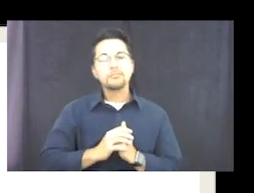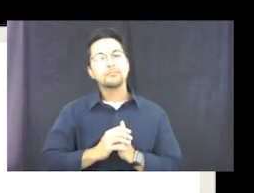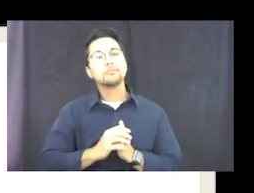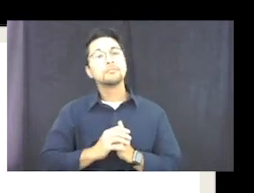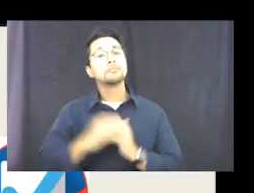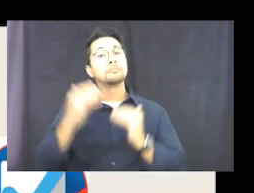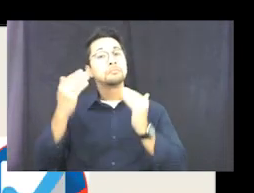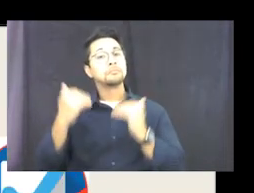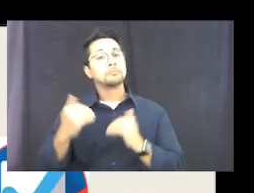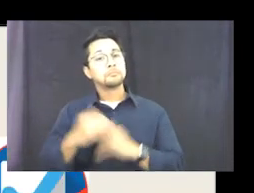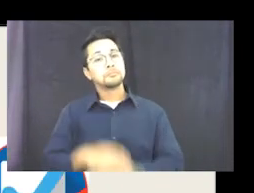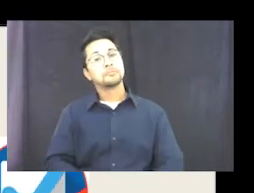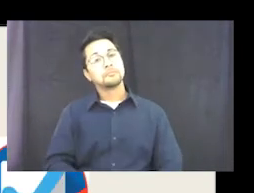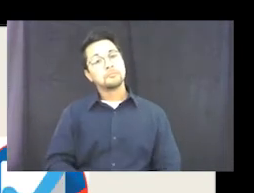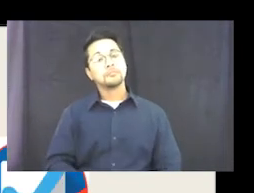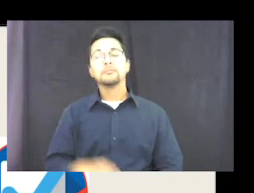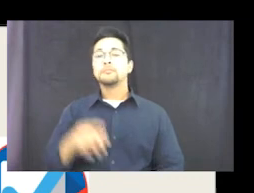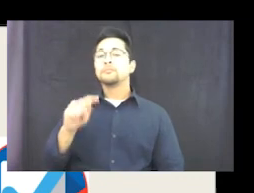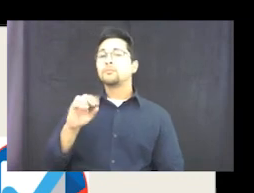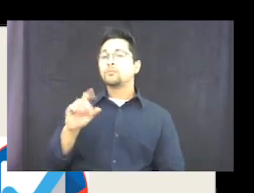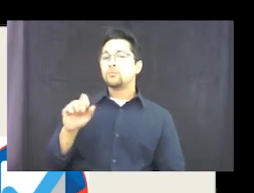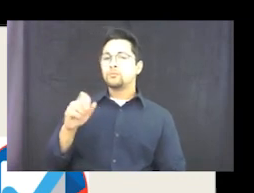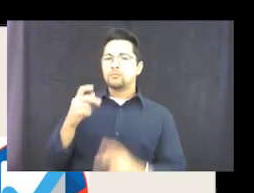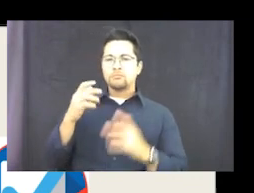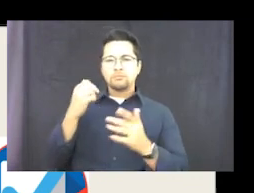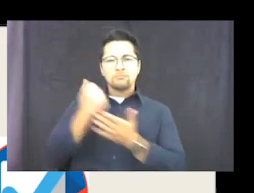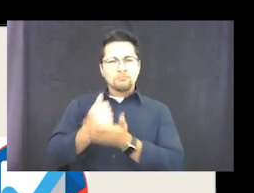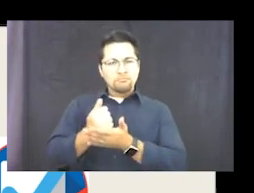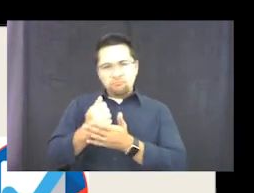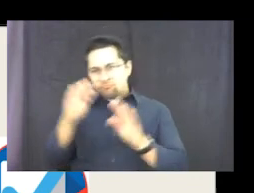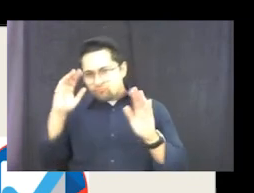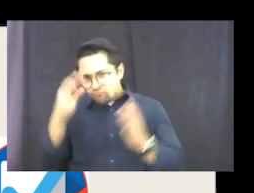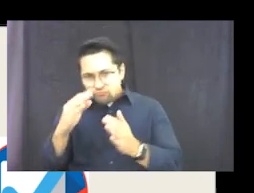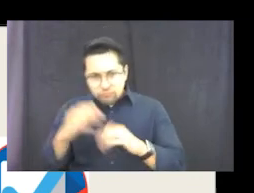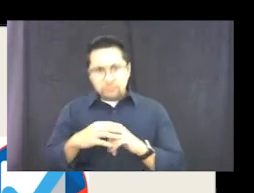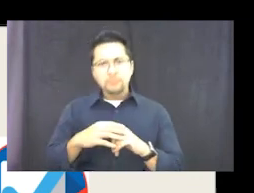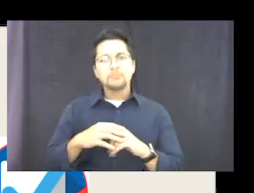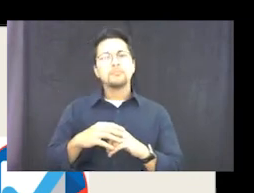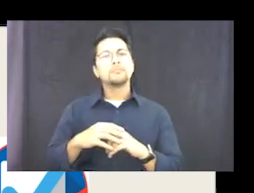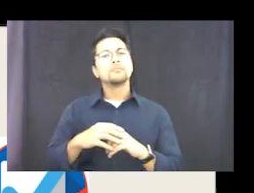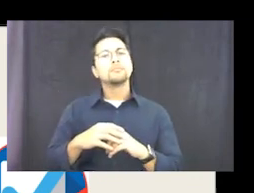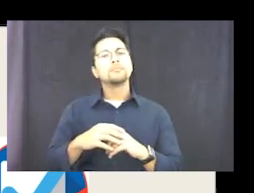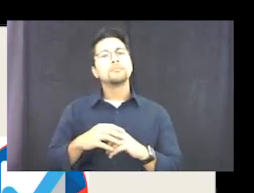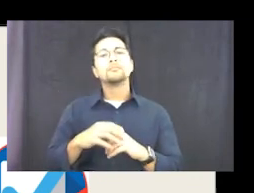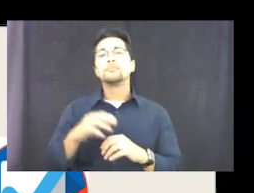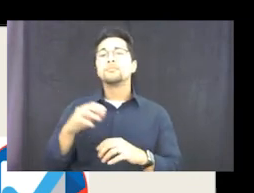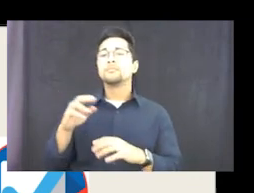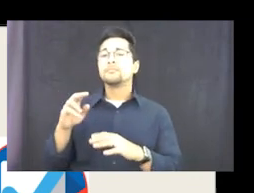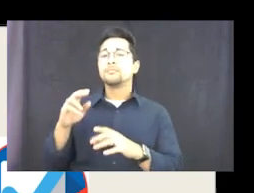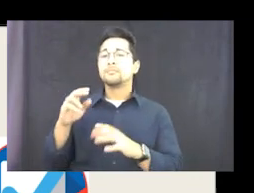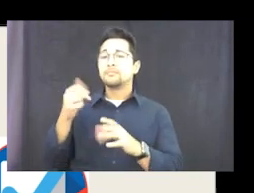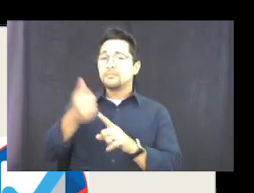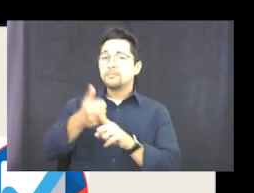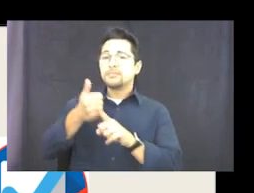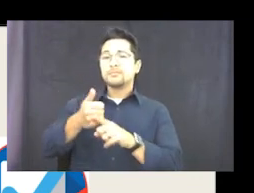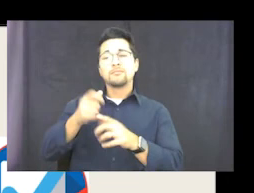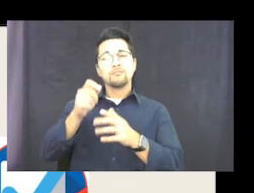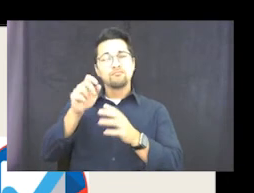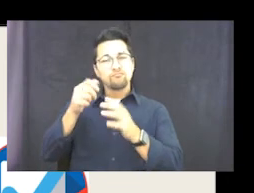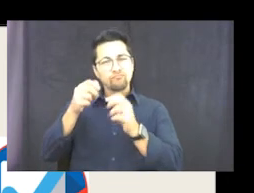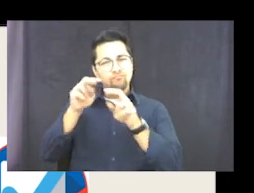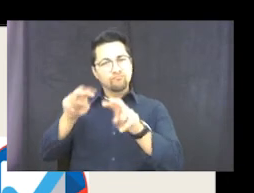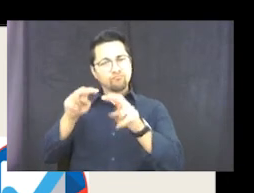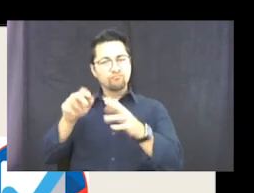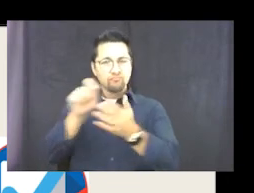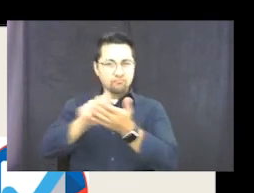Moving on, tools to keep you on track. Use of a self-regulation journal, such as a notebook or